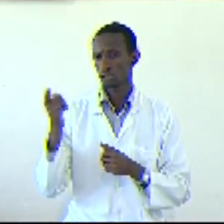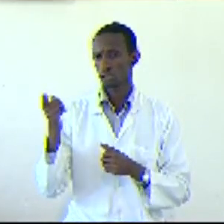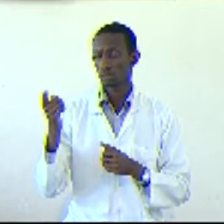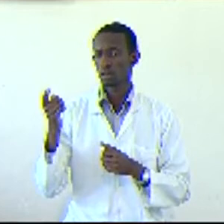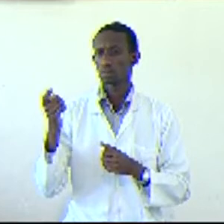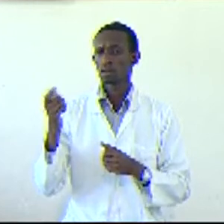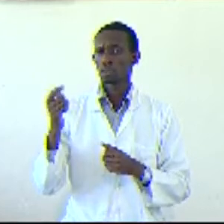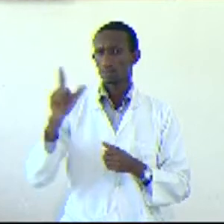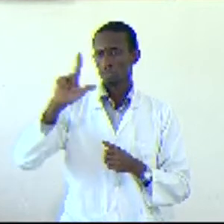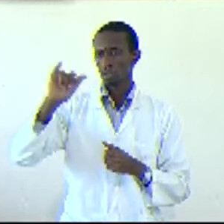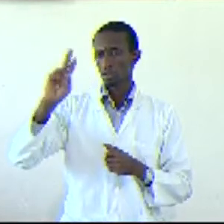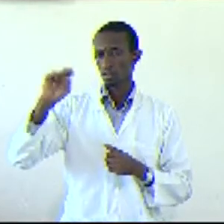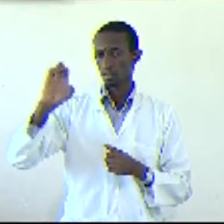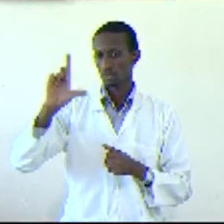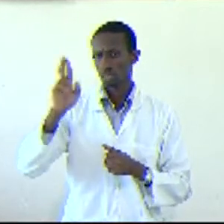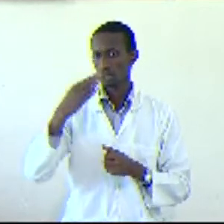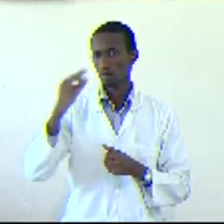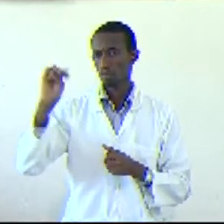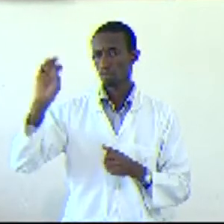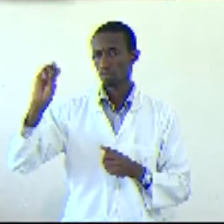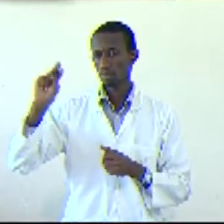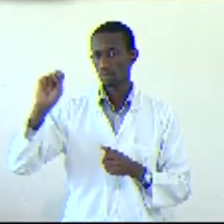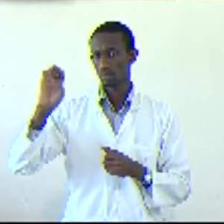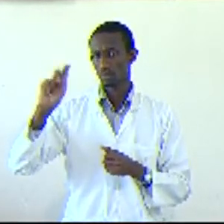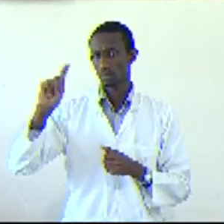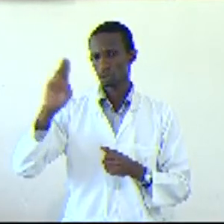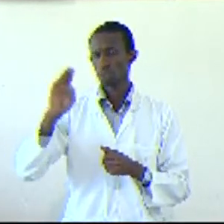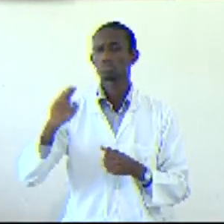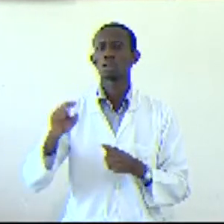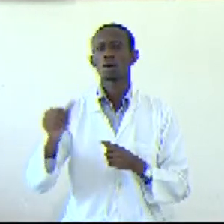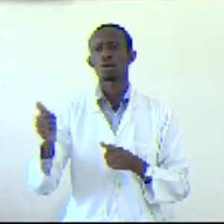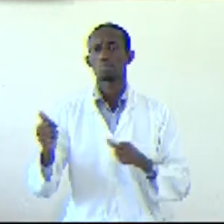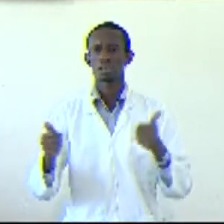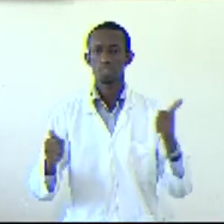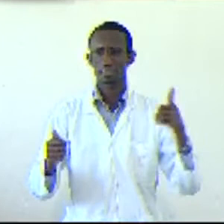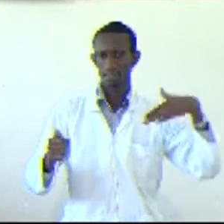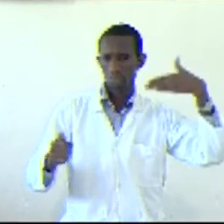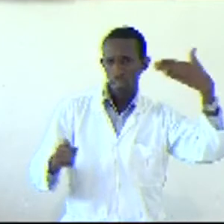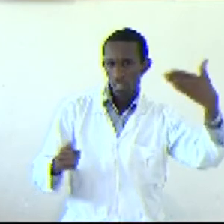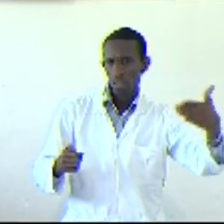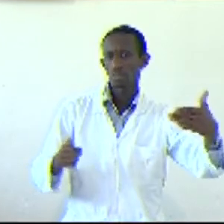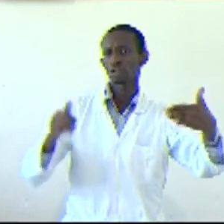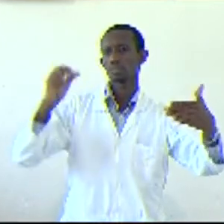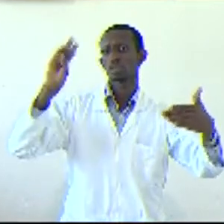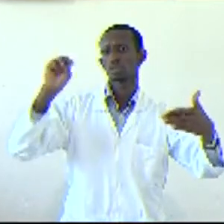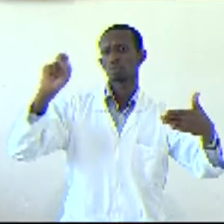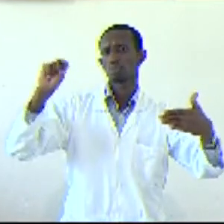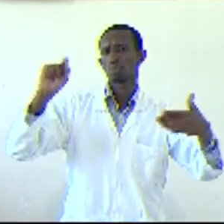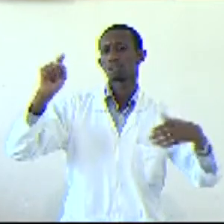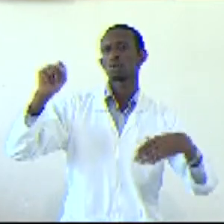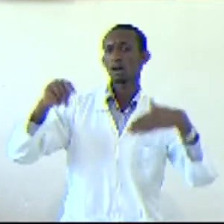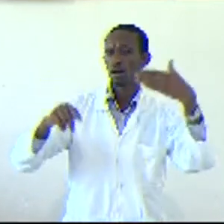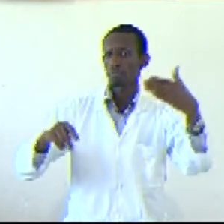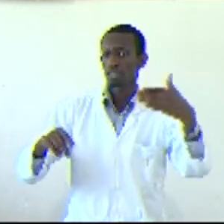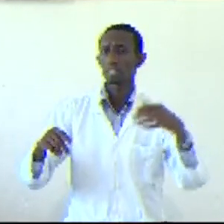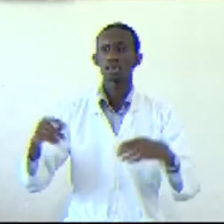before, and it is going now to be equal to linear momentum after. So this is going now to be after, here it is before, right?